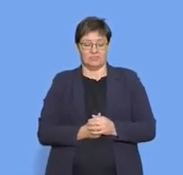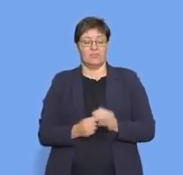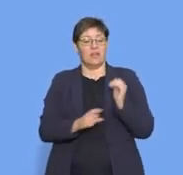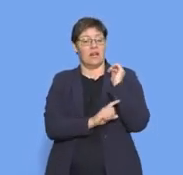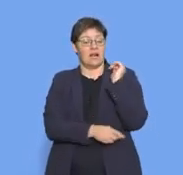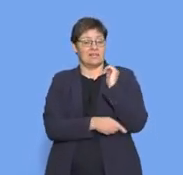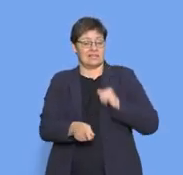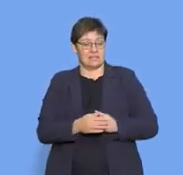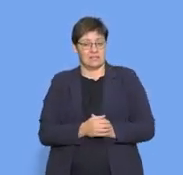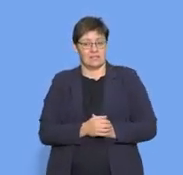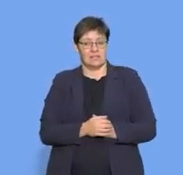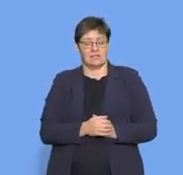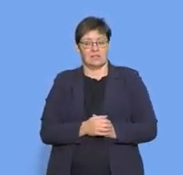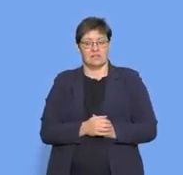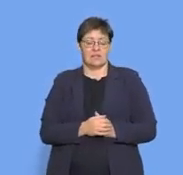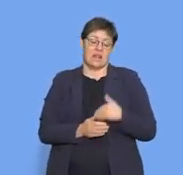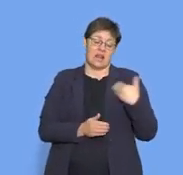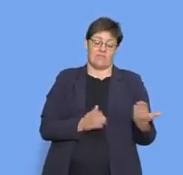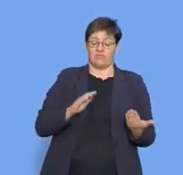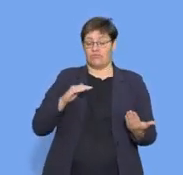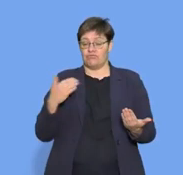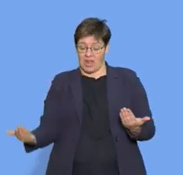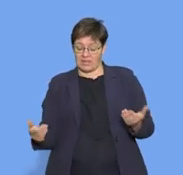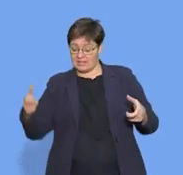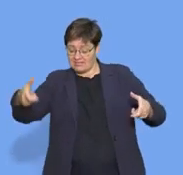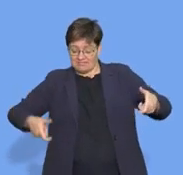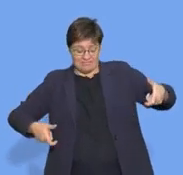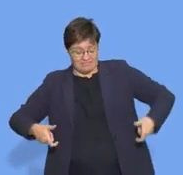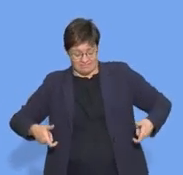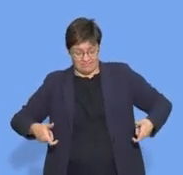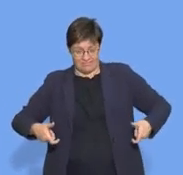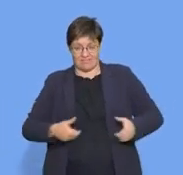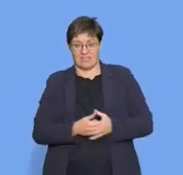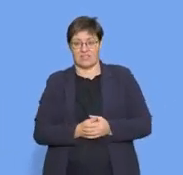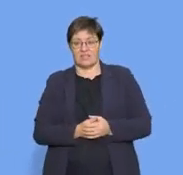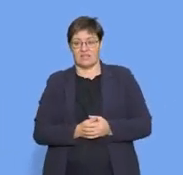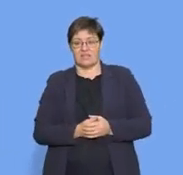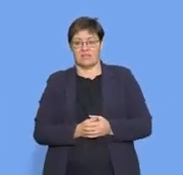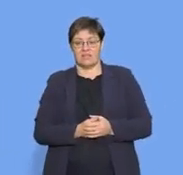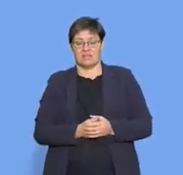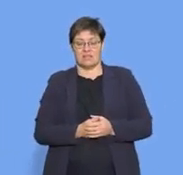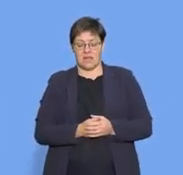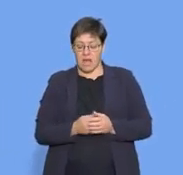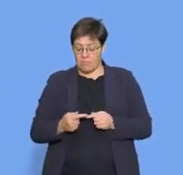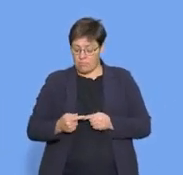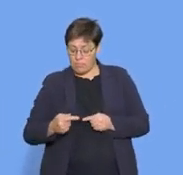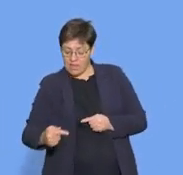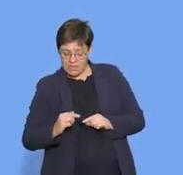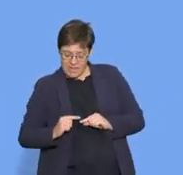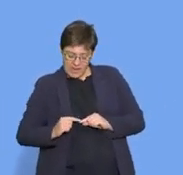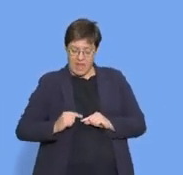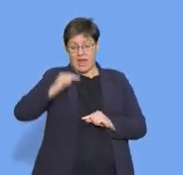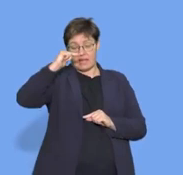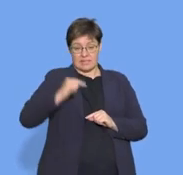rectangle. Then lastly, for the left and right rectangle that make up this box, I'm taking 2 times